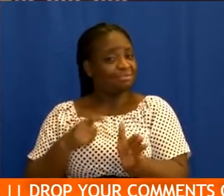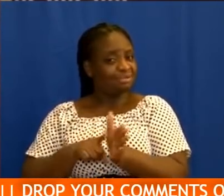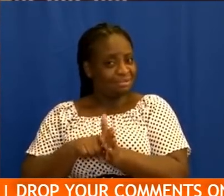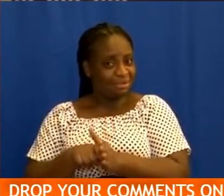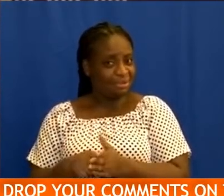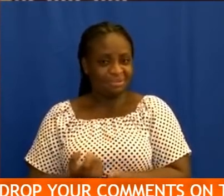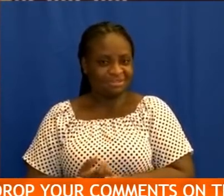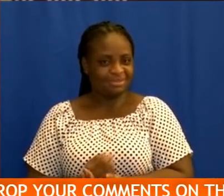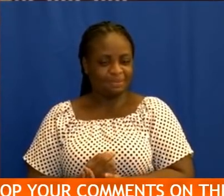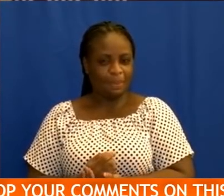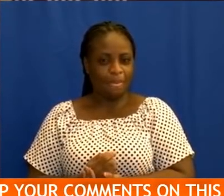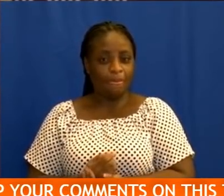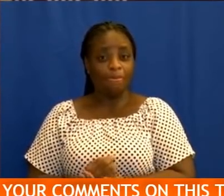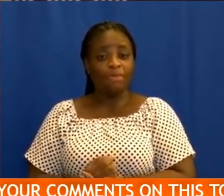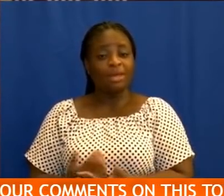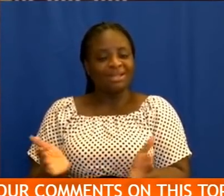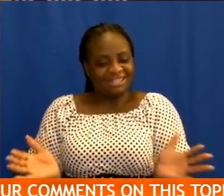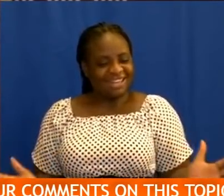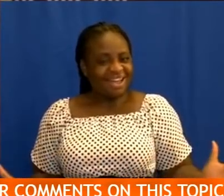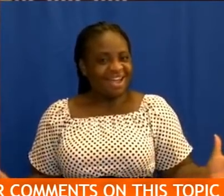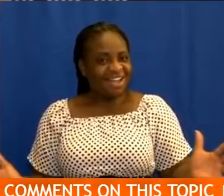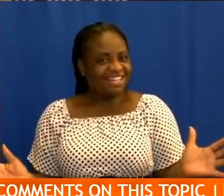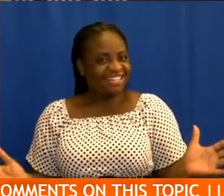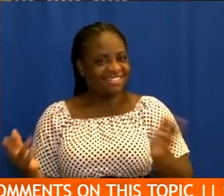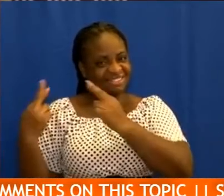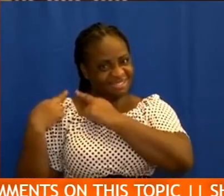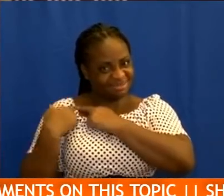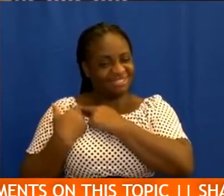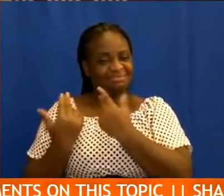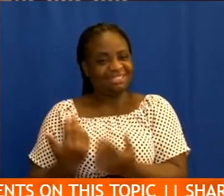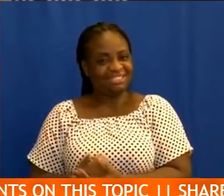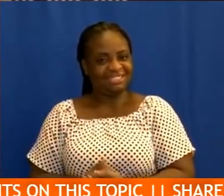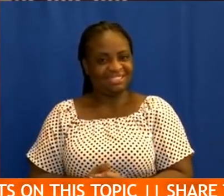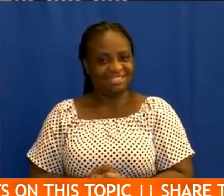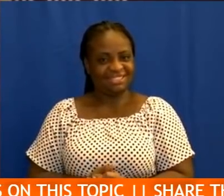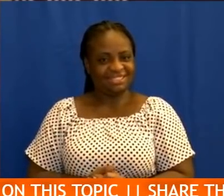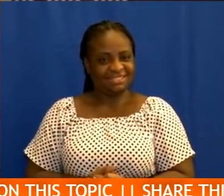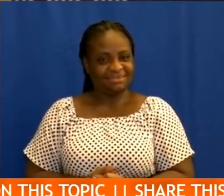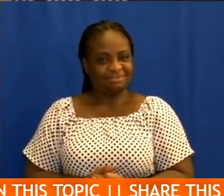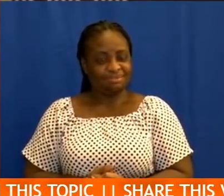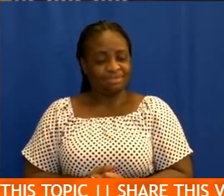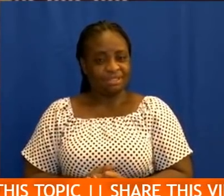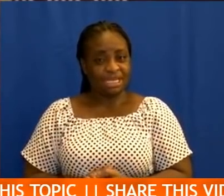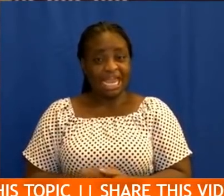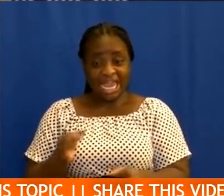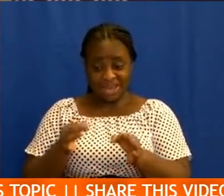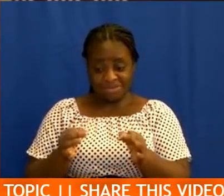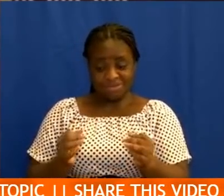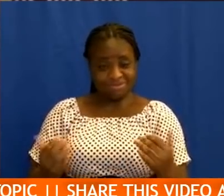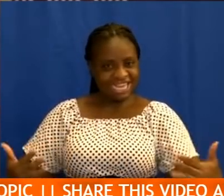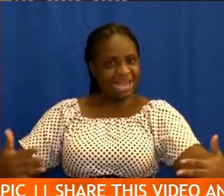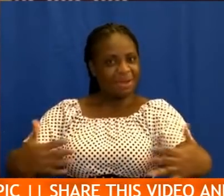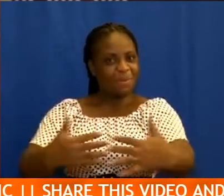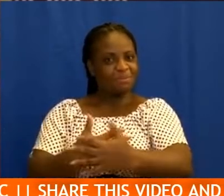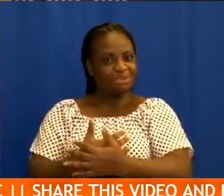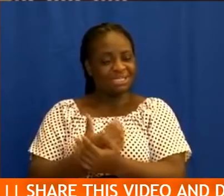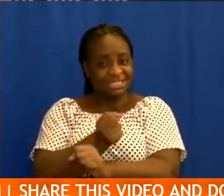the virus. It is a collective responsibility. If we embrace the